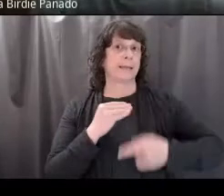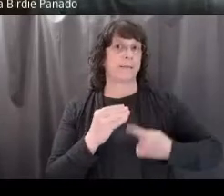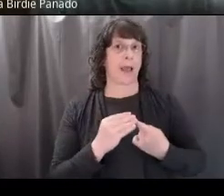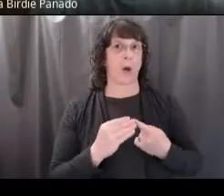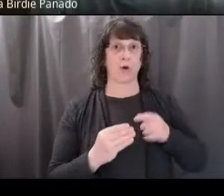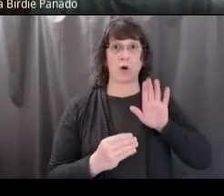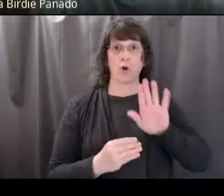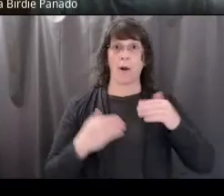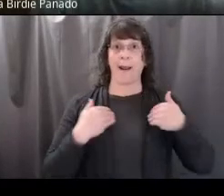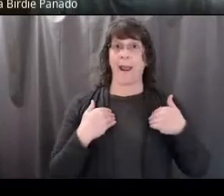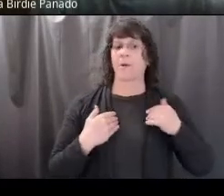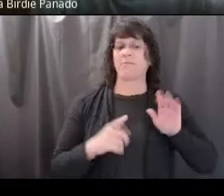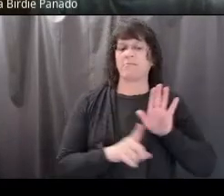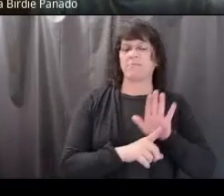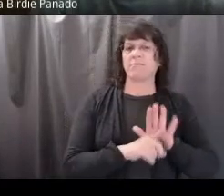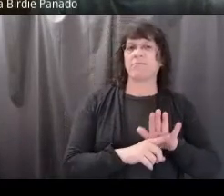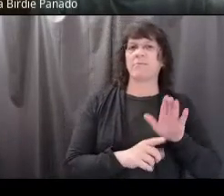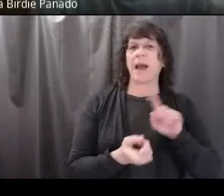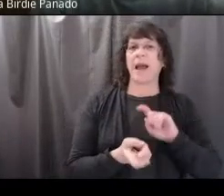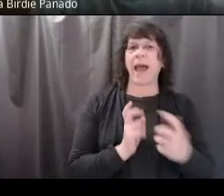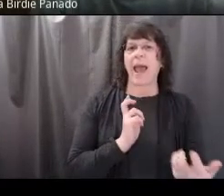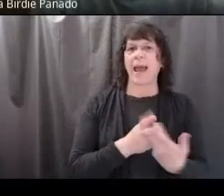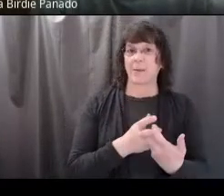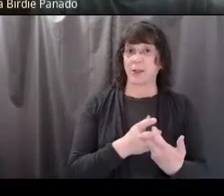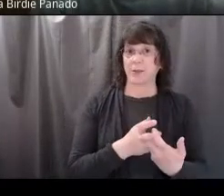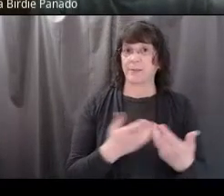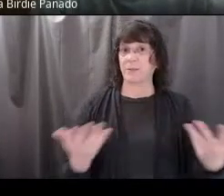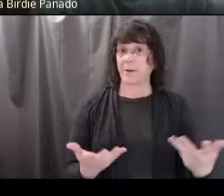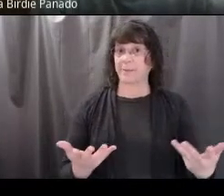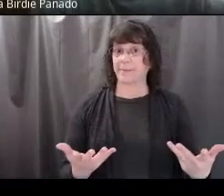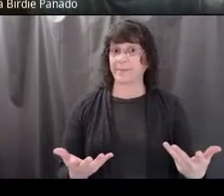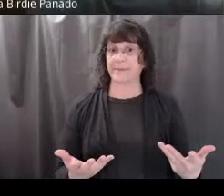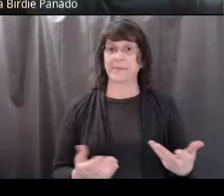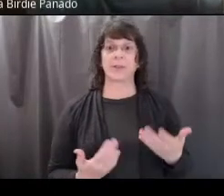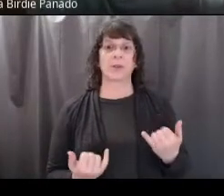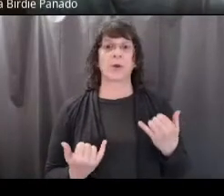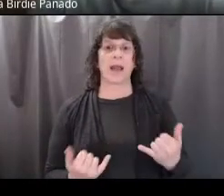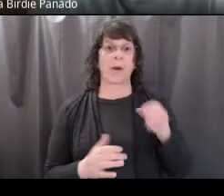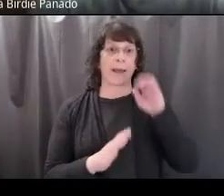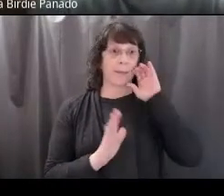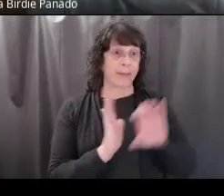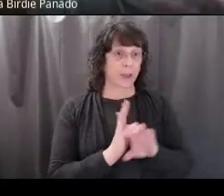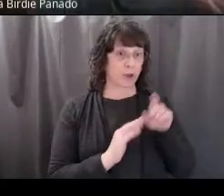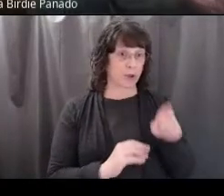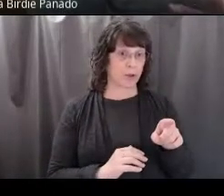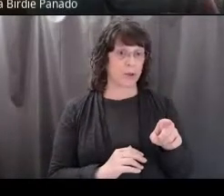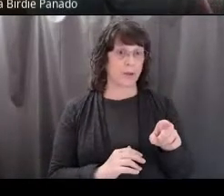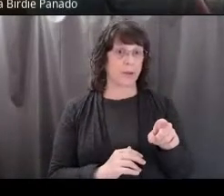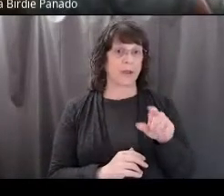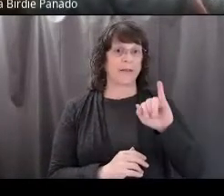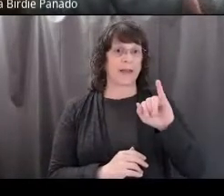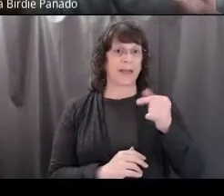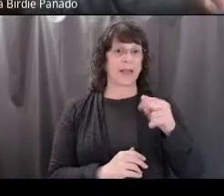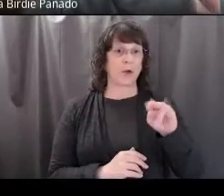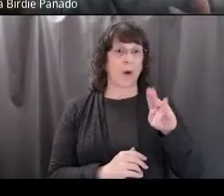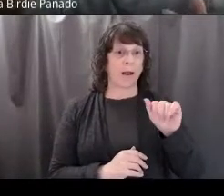what an adaptation would be for your favorite animal. So here in the picture we have an iguana, it looks